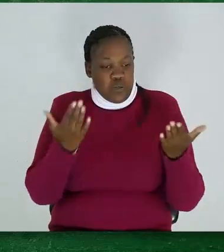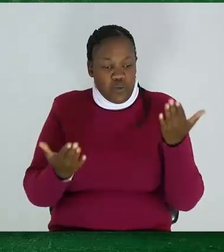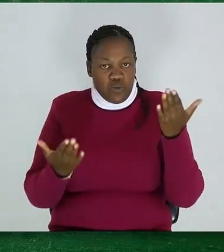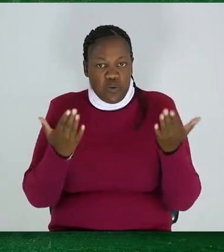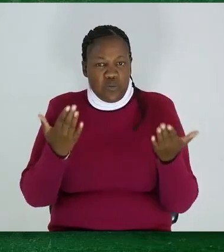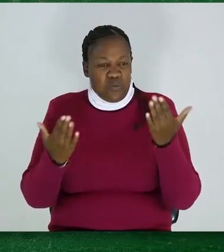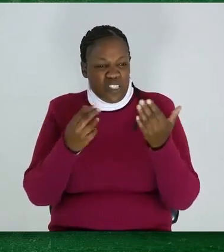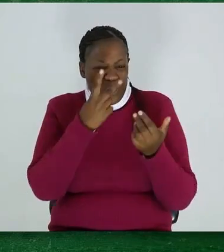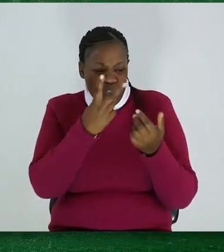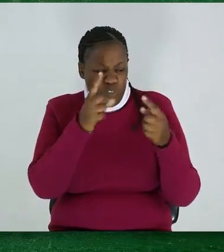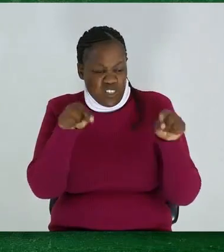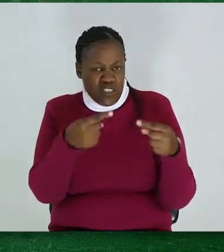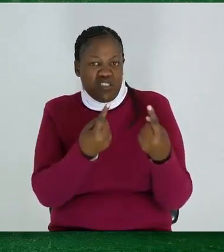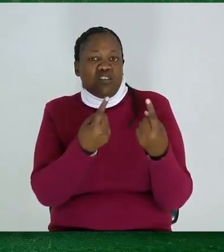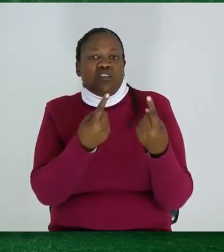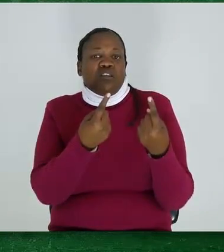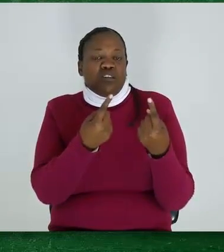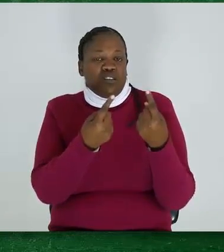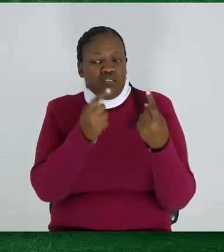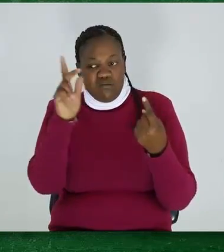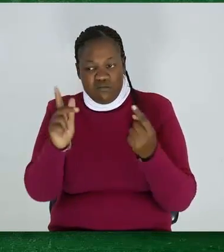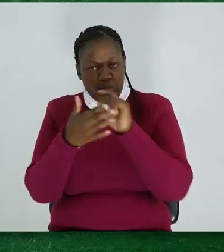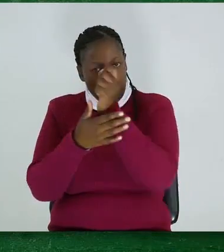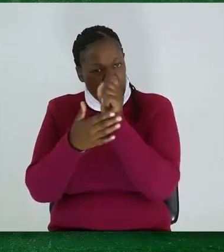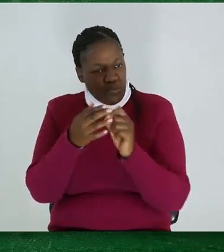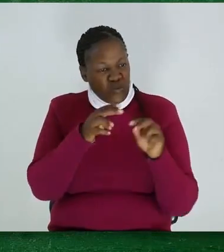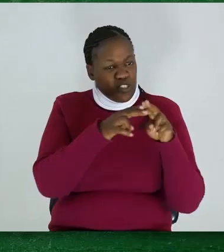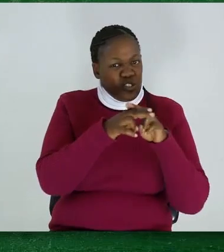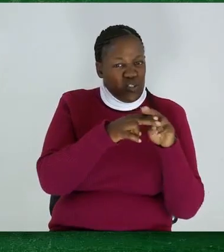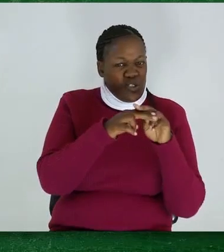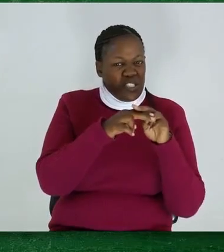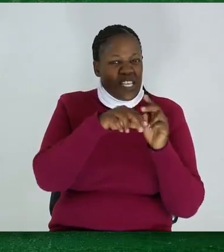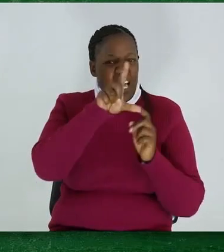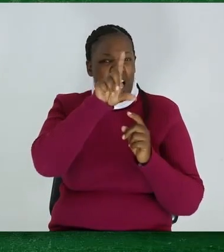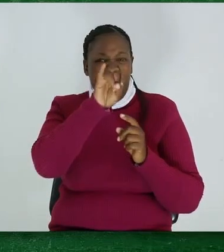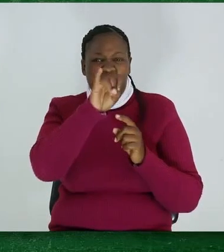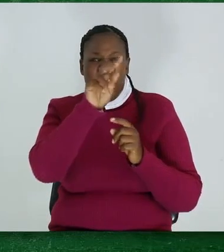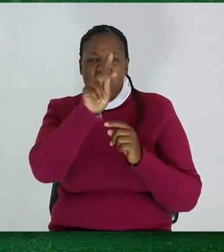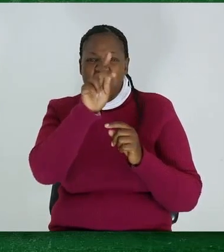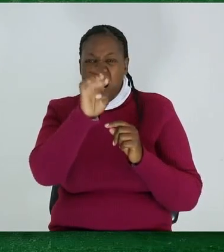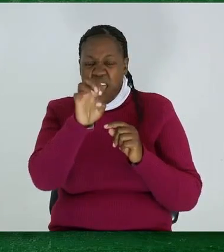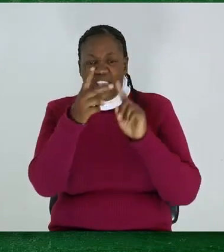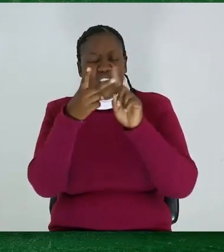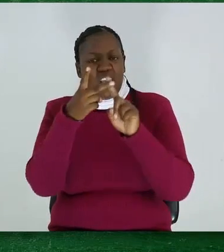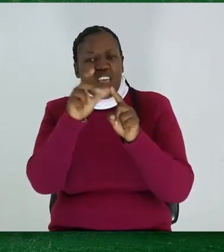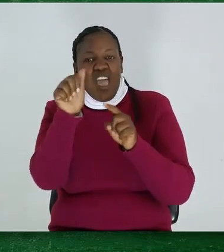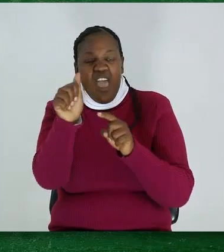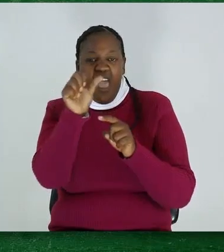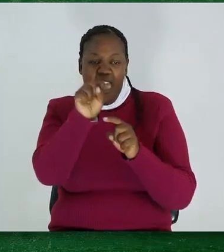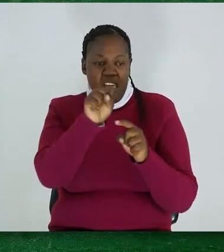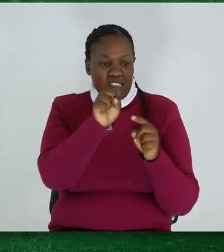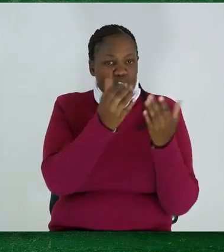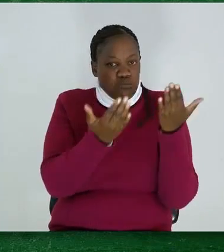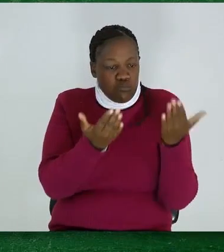between two things where the writer uses like and as to compare